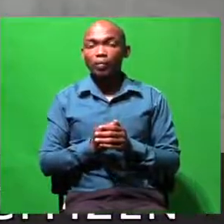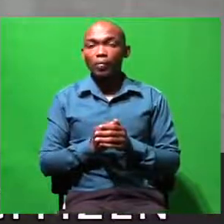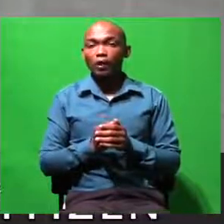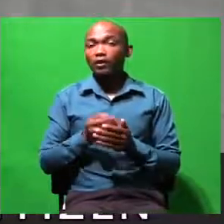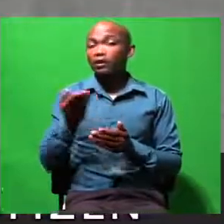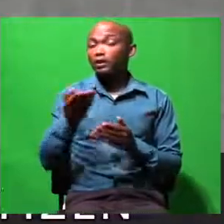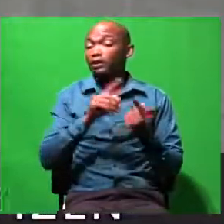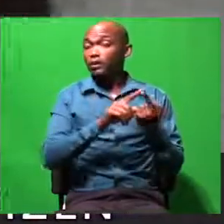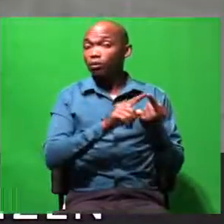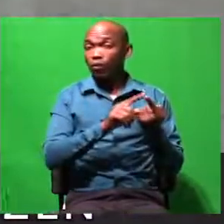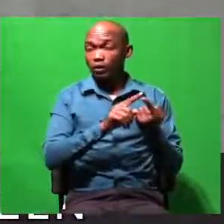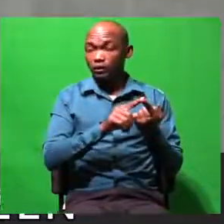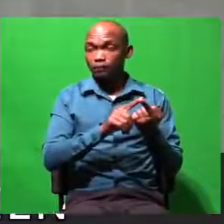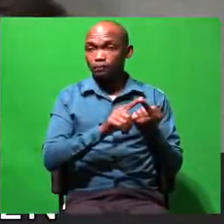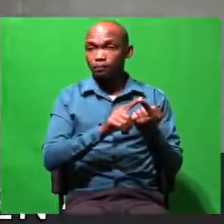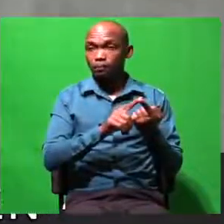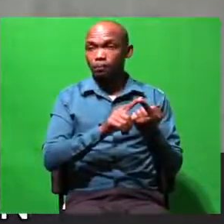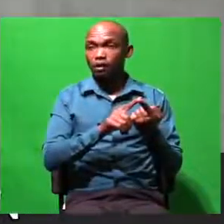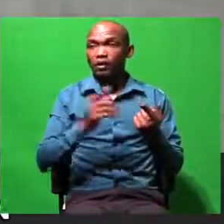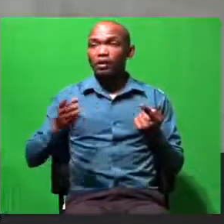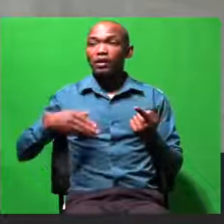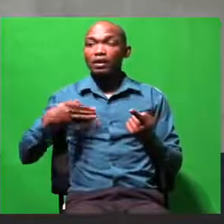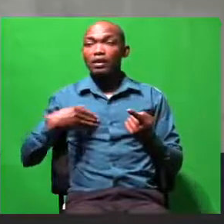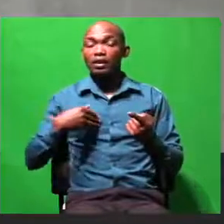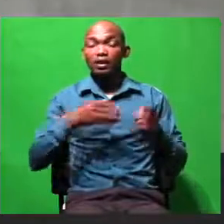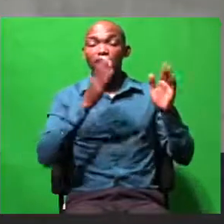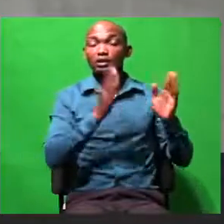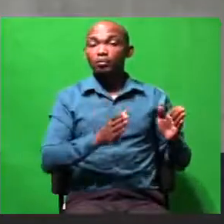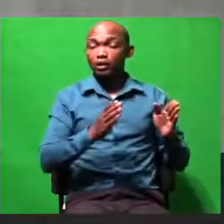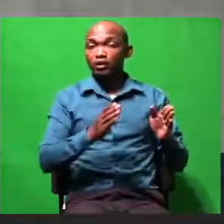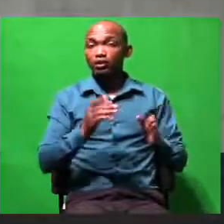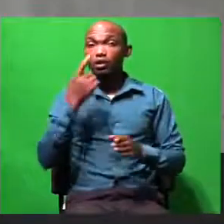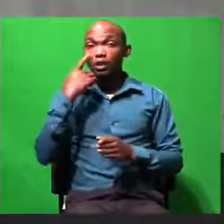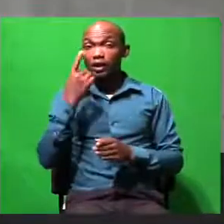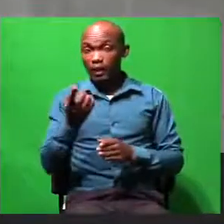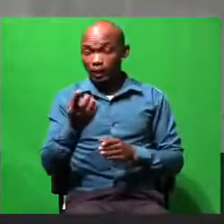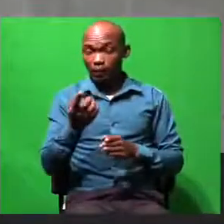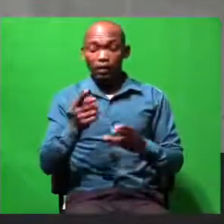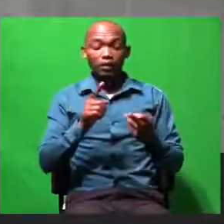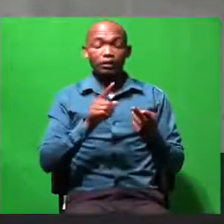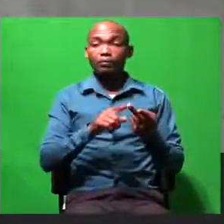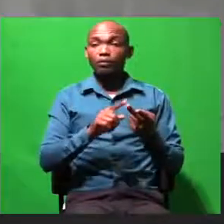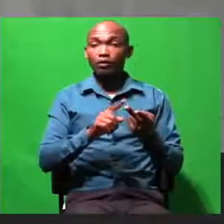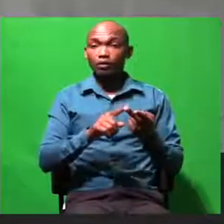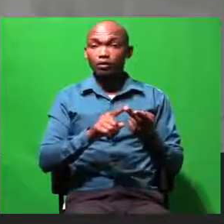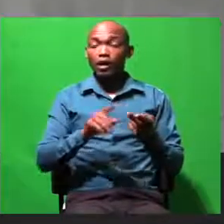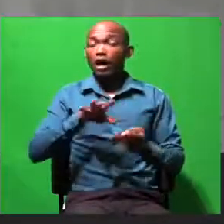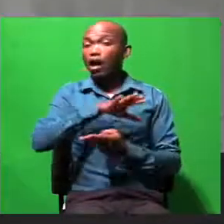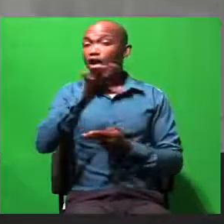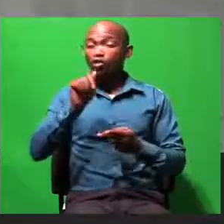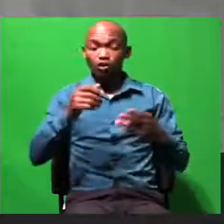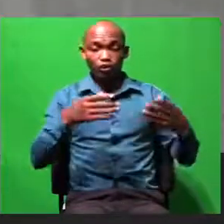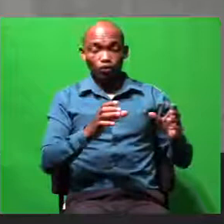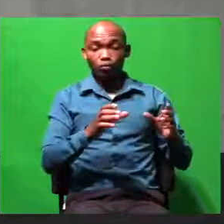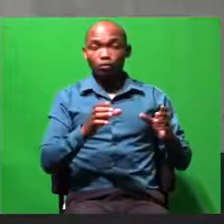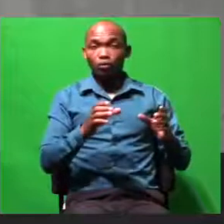this is the one. They need special care. But also, special groups are those groups that are disabled.